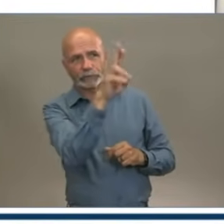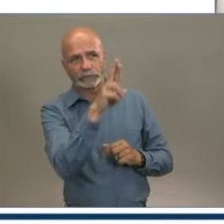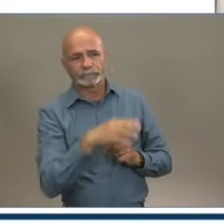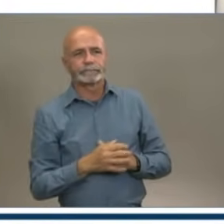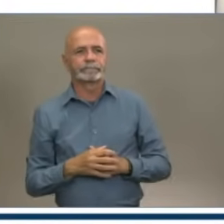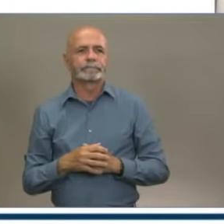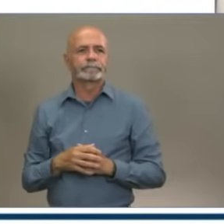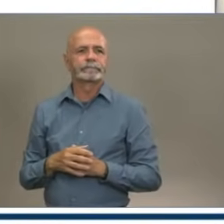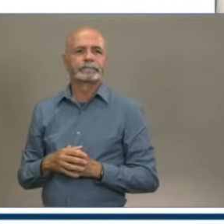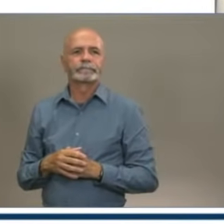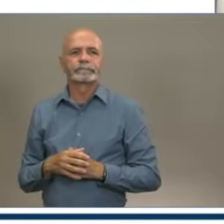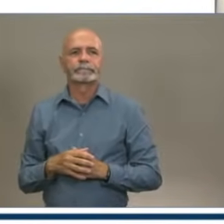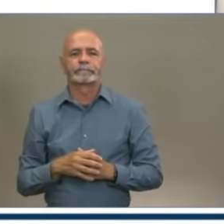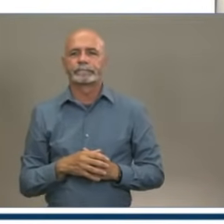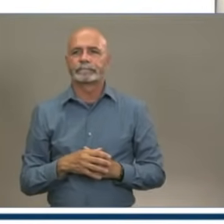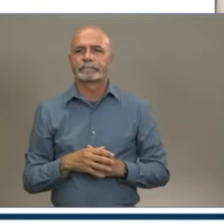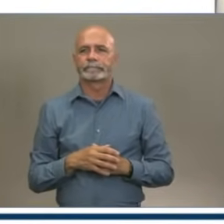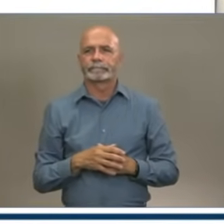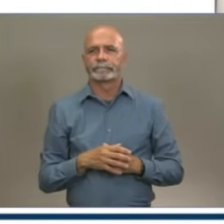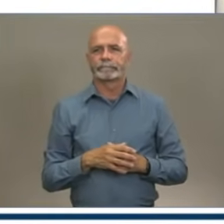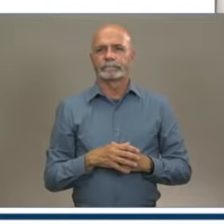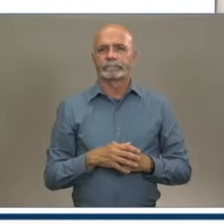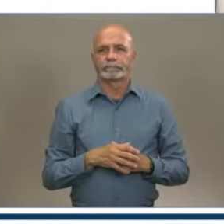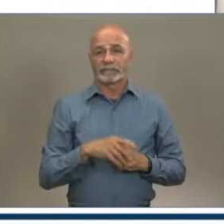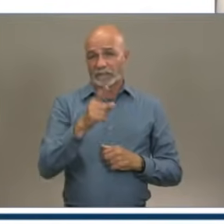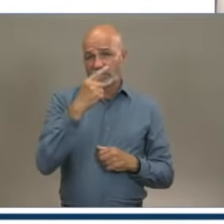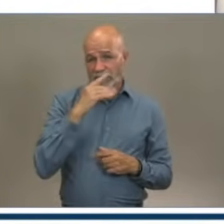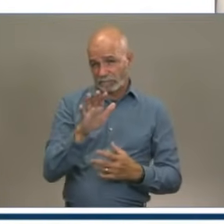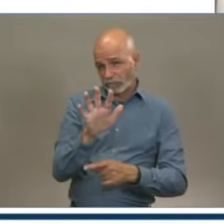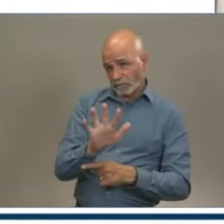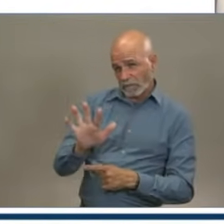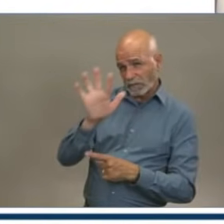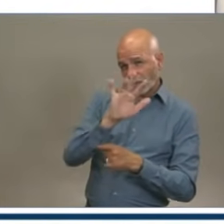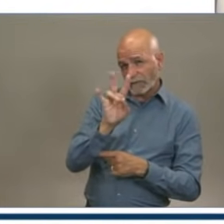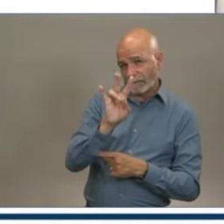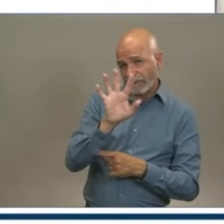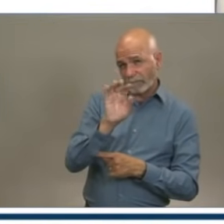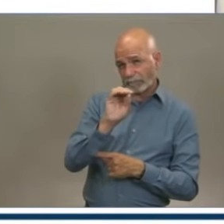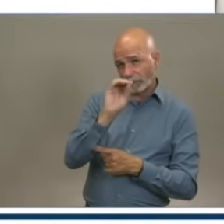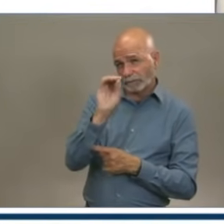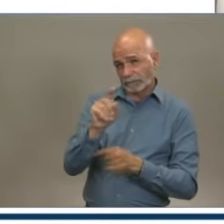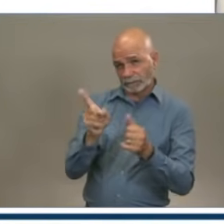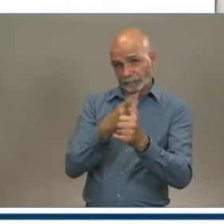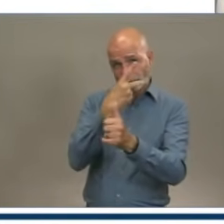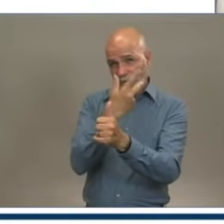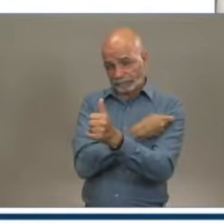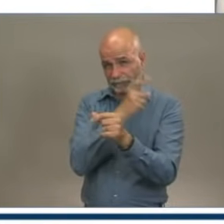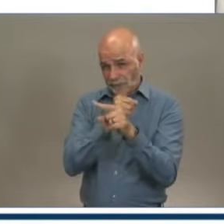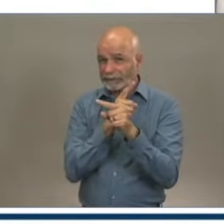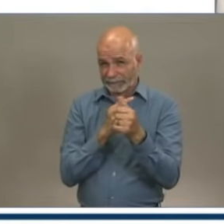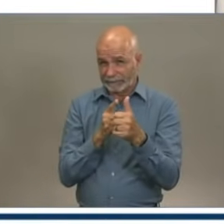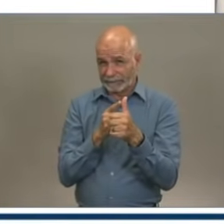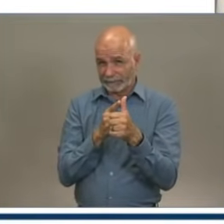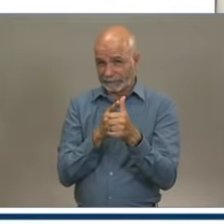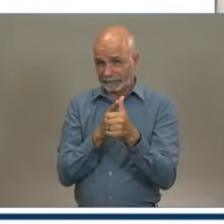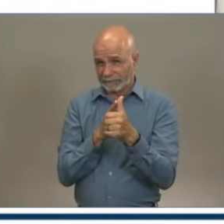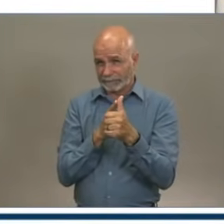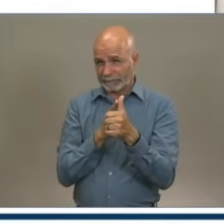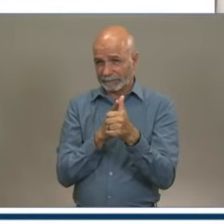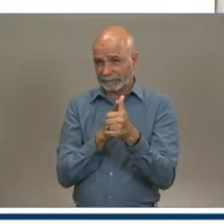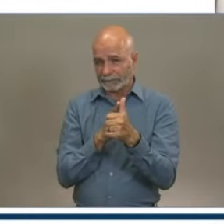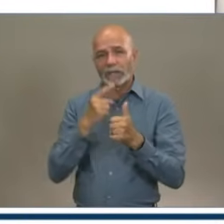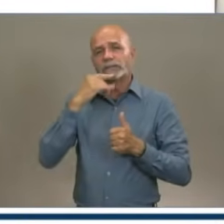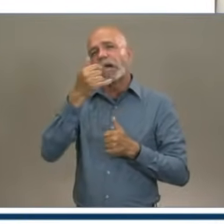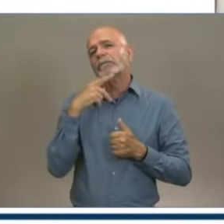we'll have 75% of the population with first doses, but the Premier also said that Phase 4